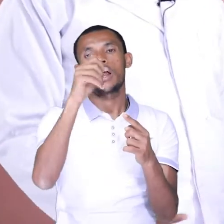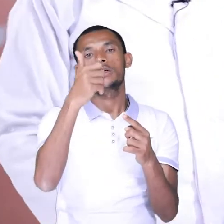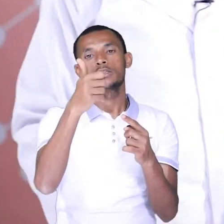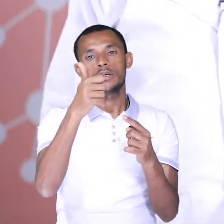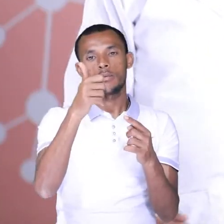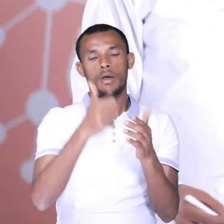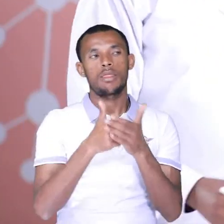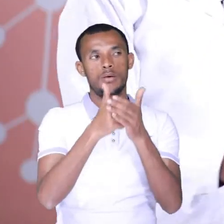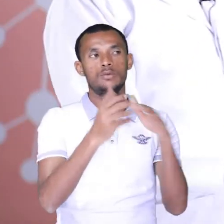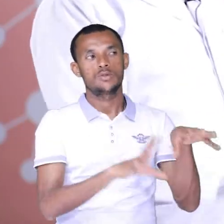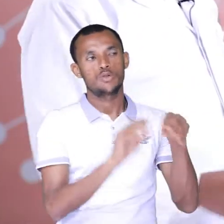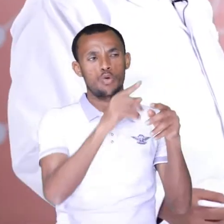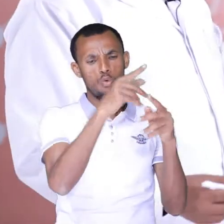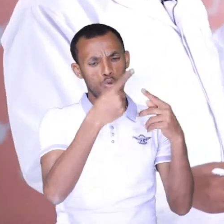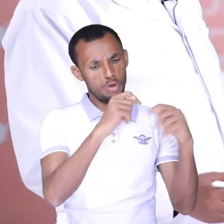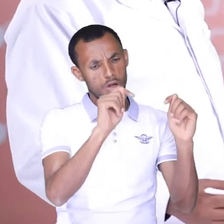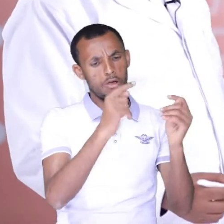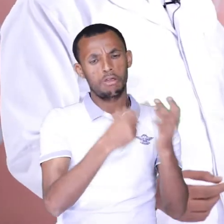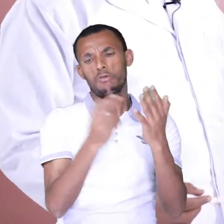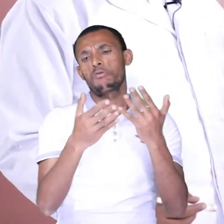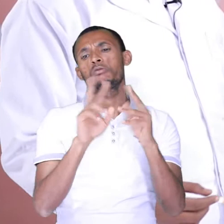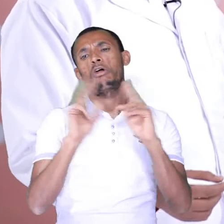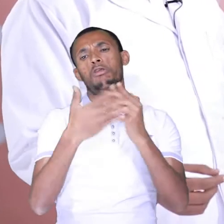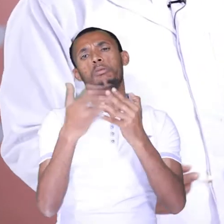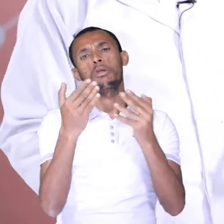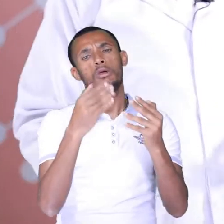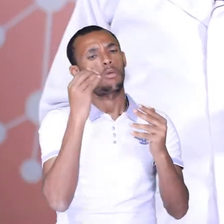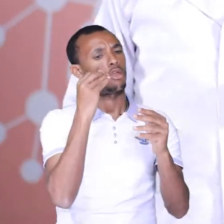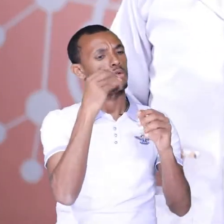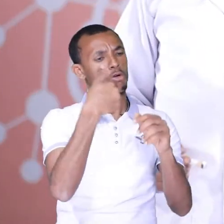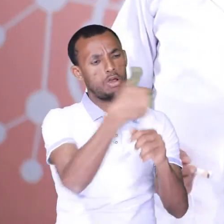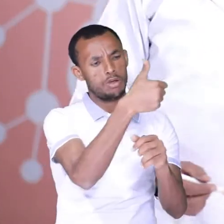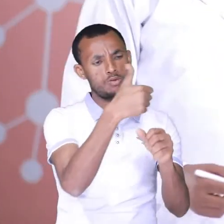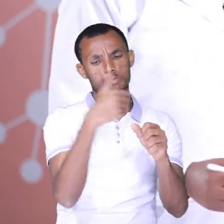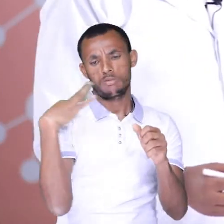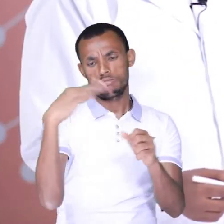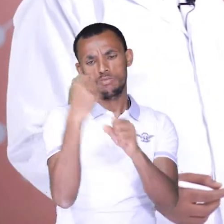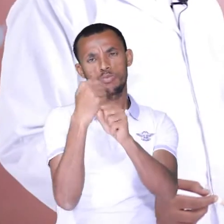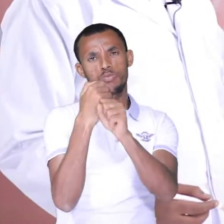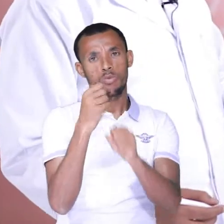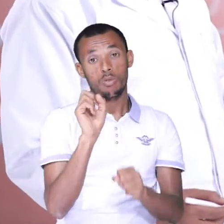So students, you can try this one, very simple exercise. You can try by yourself individually.